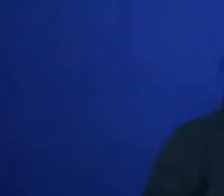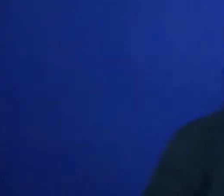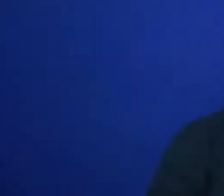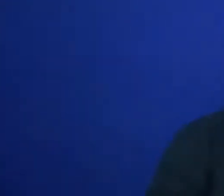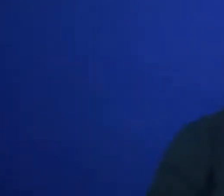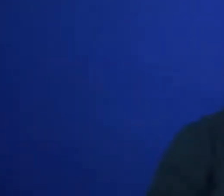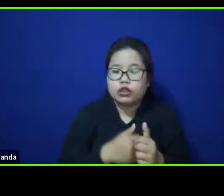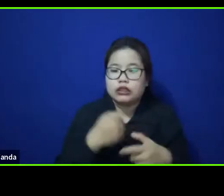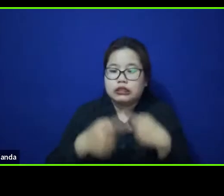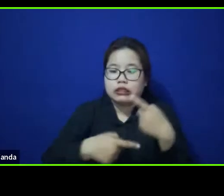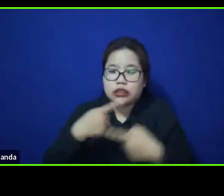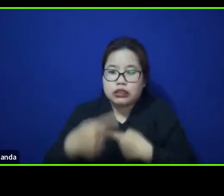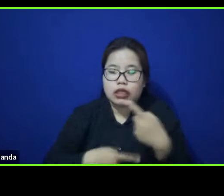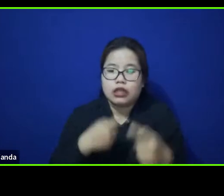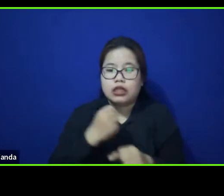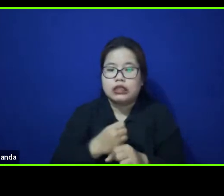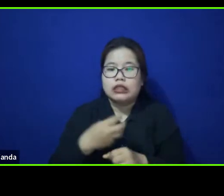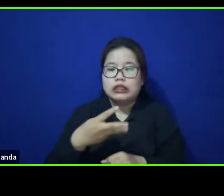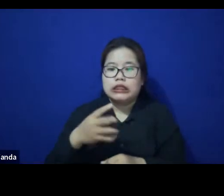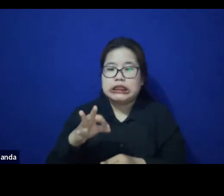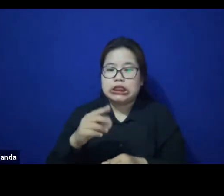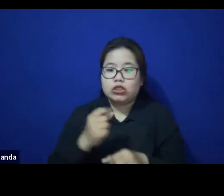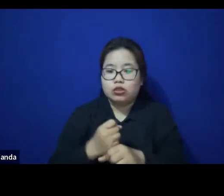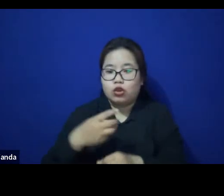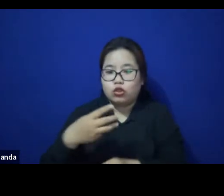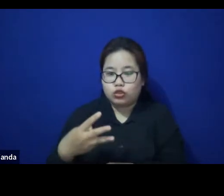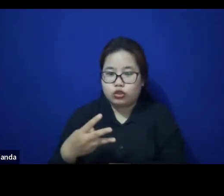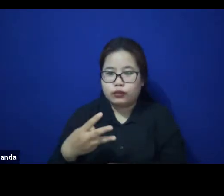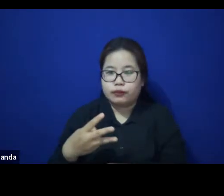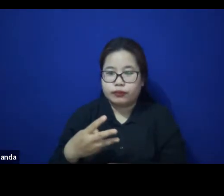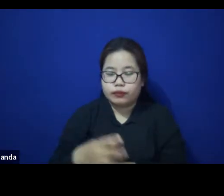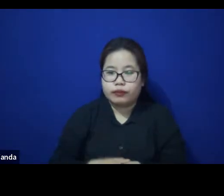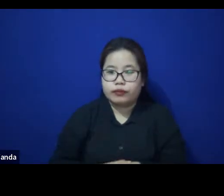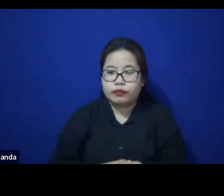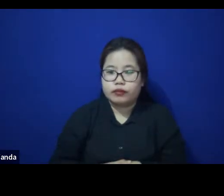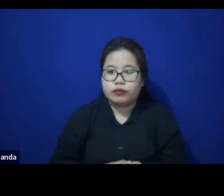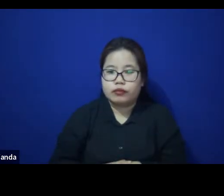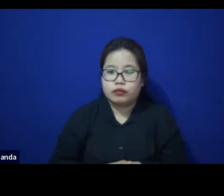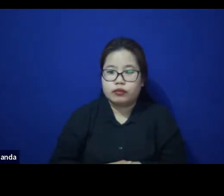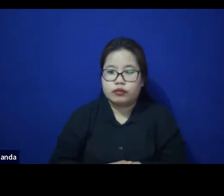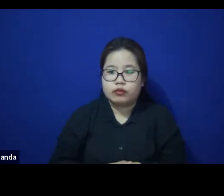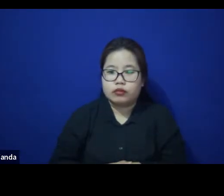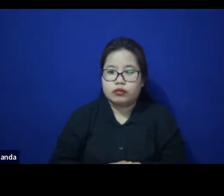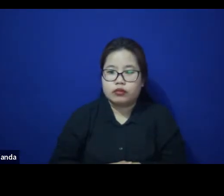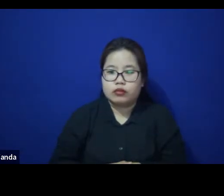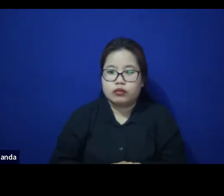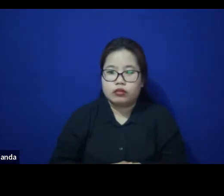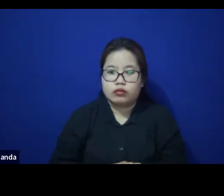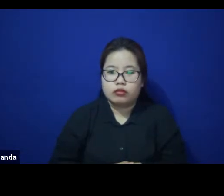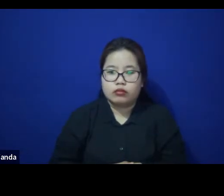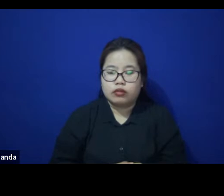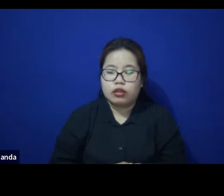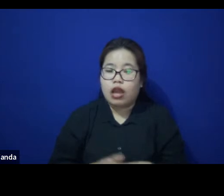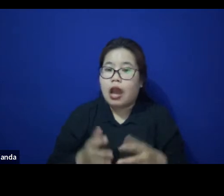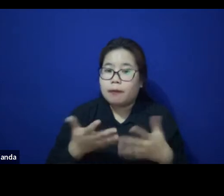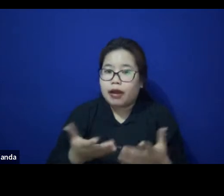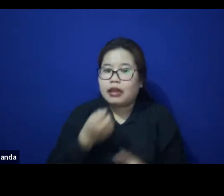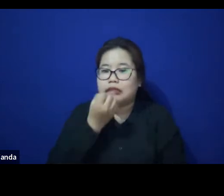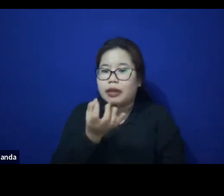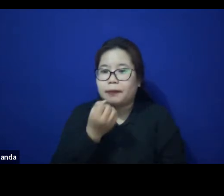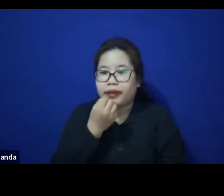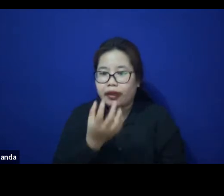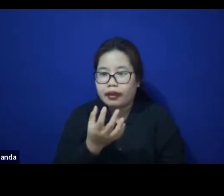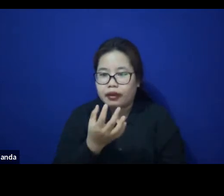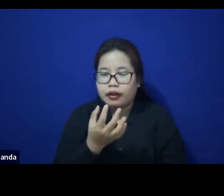much mirroring my own life. So I also had polio. I contracted polio at the age of 4 months